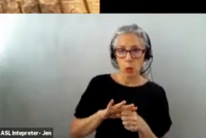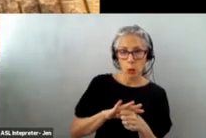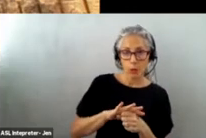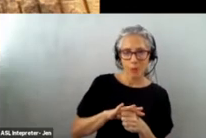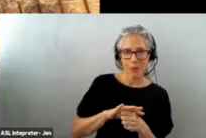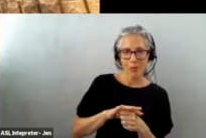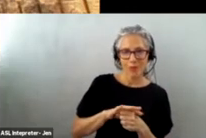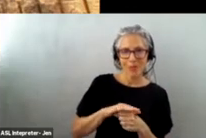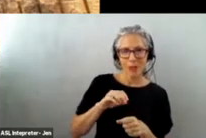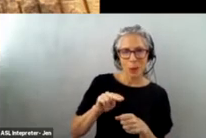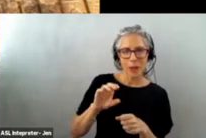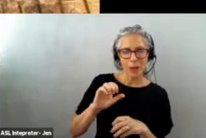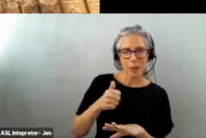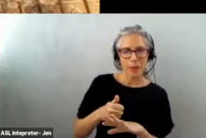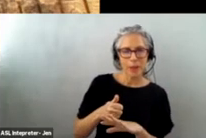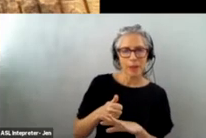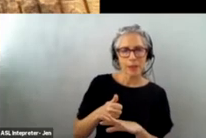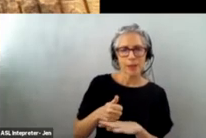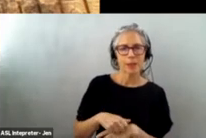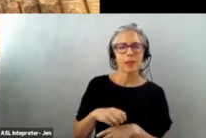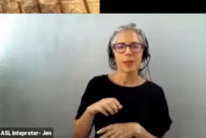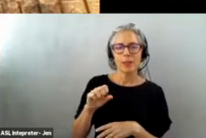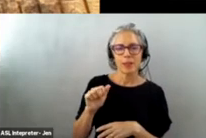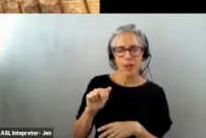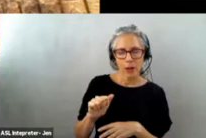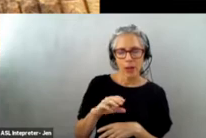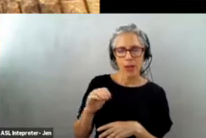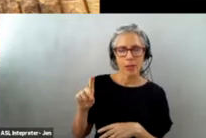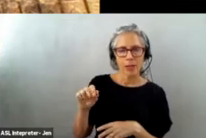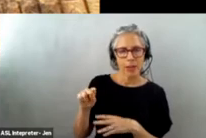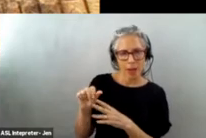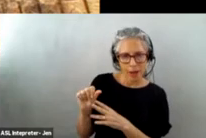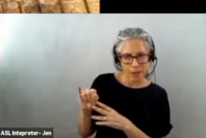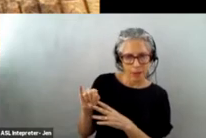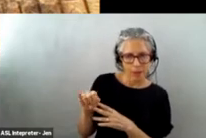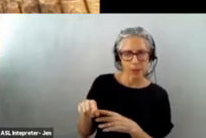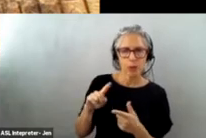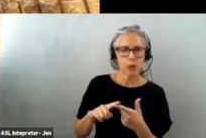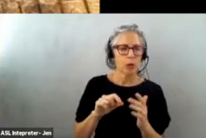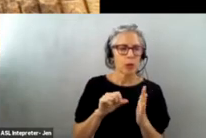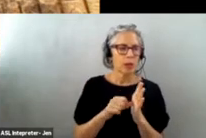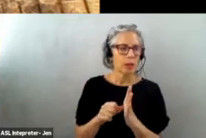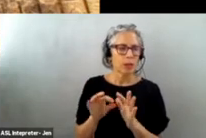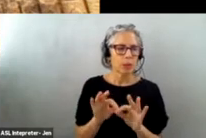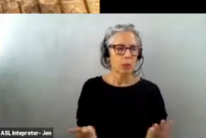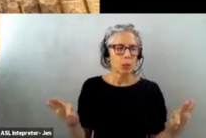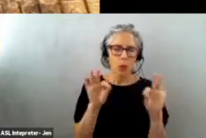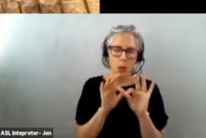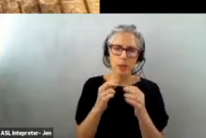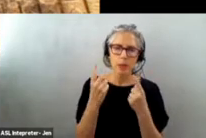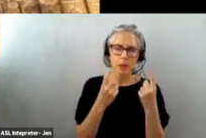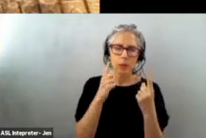Durham, North Carolina based colleagues, Sarah and Danai, to highlight some key considerations in autism services and